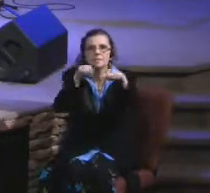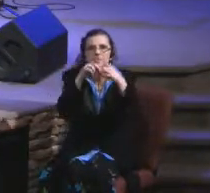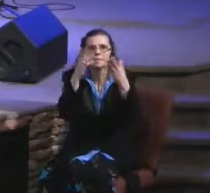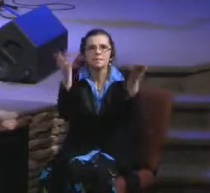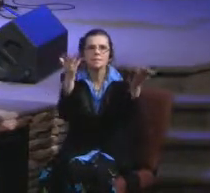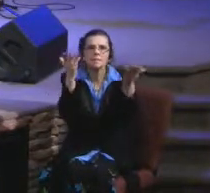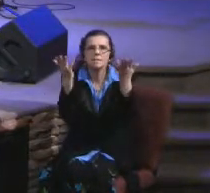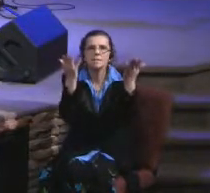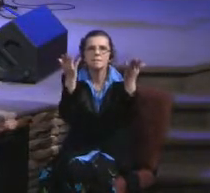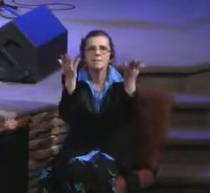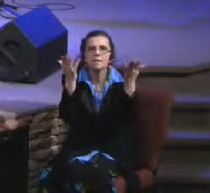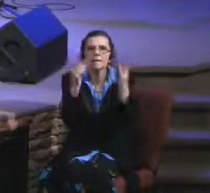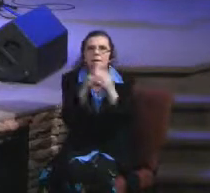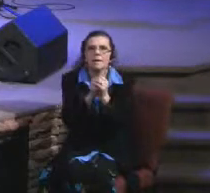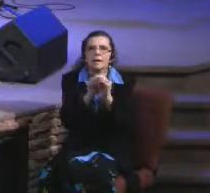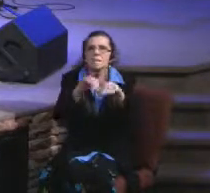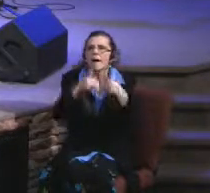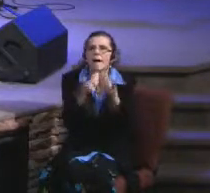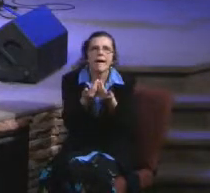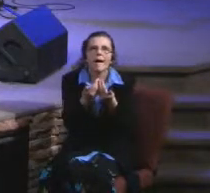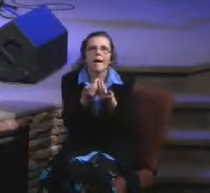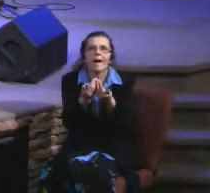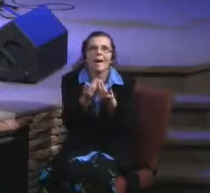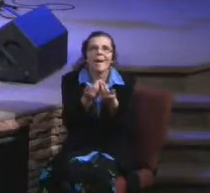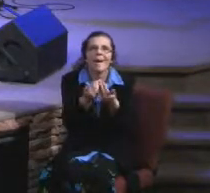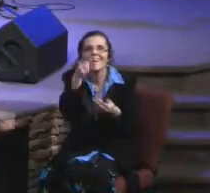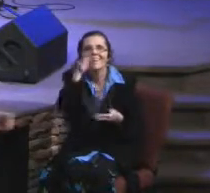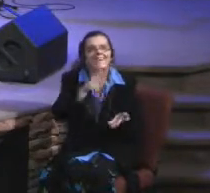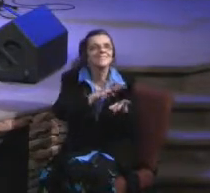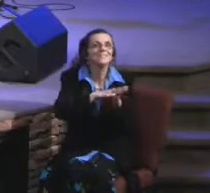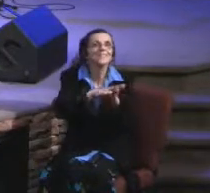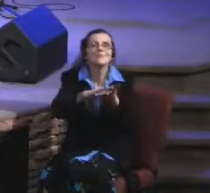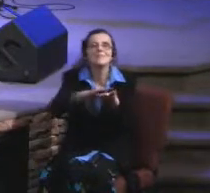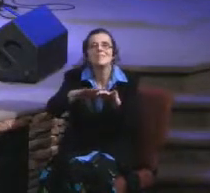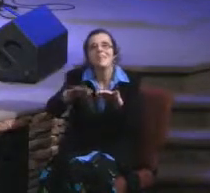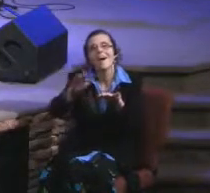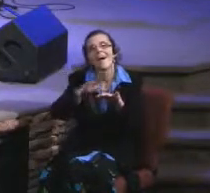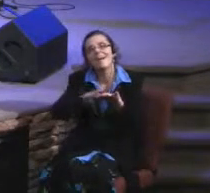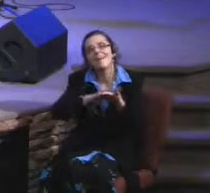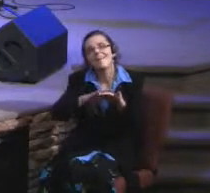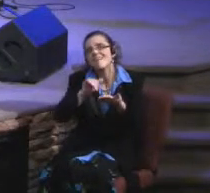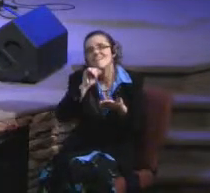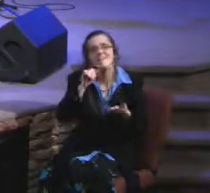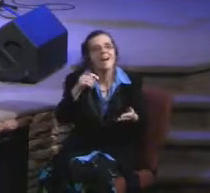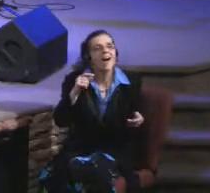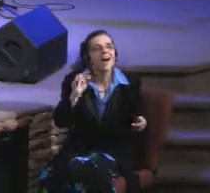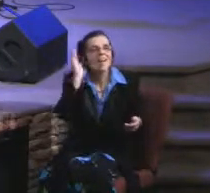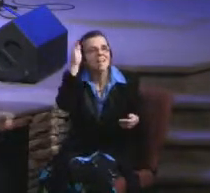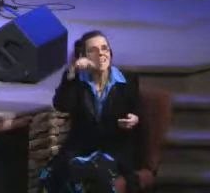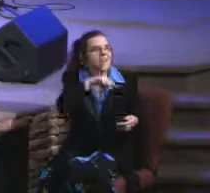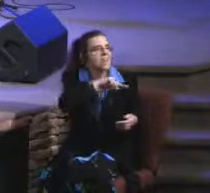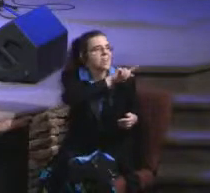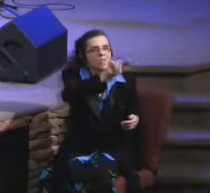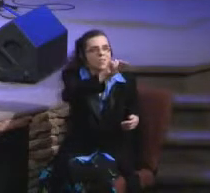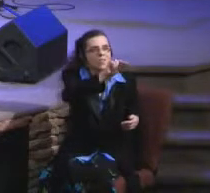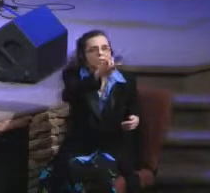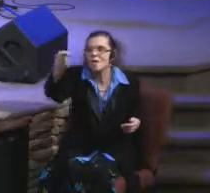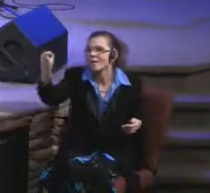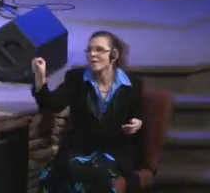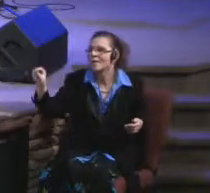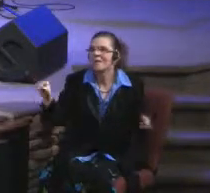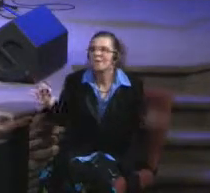this fantasy about how God is just so nice and he doesn't allow anybody to be